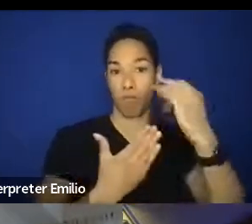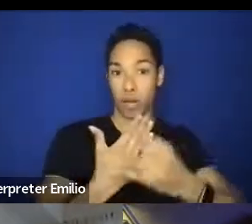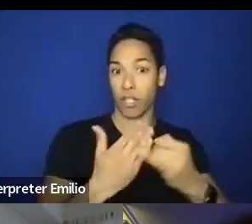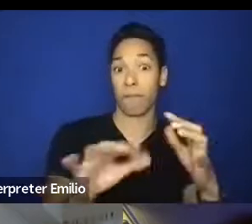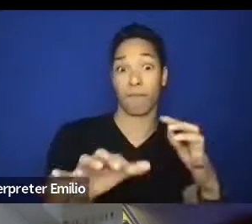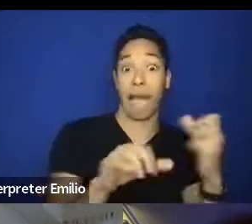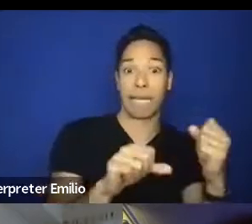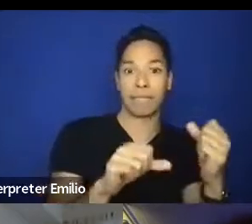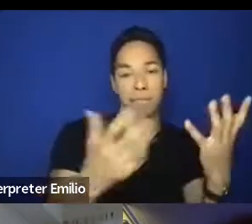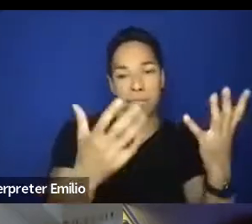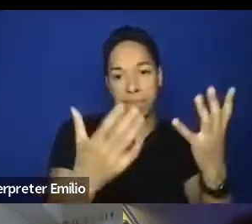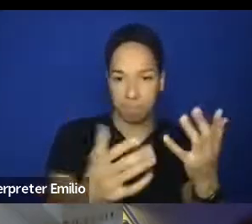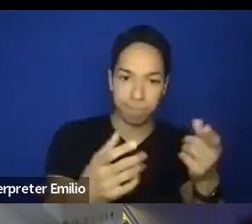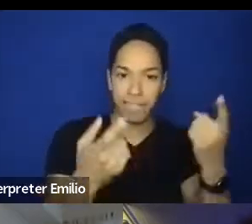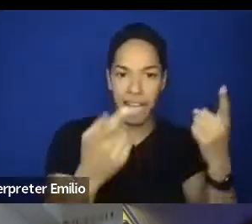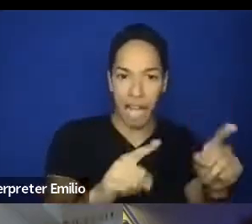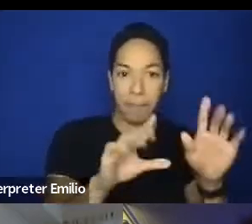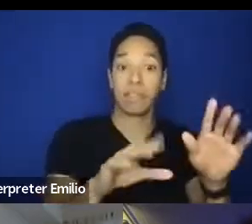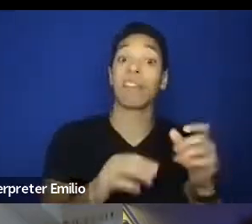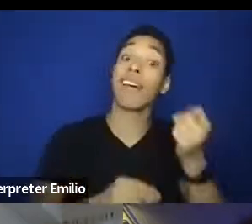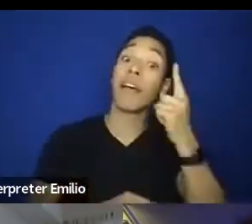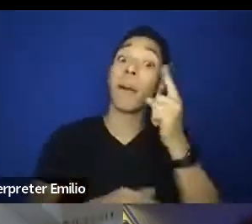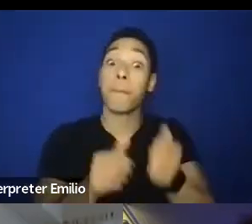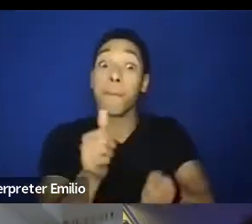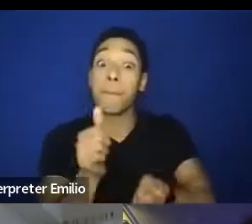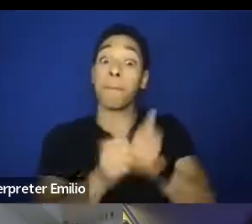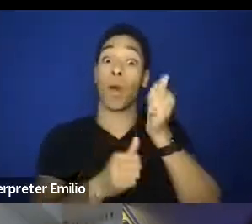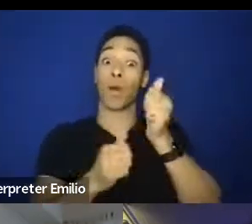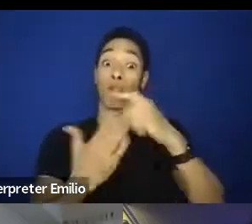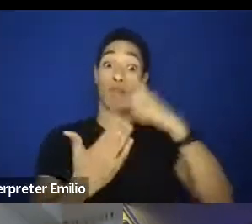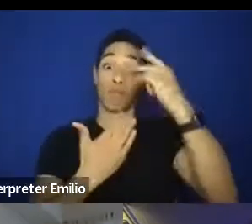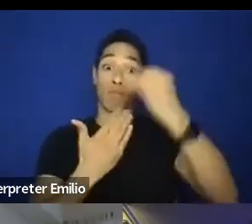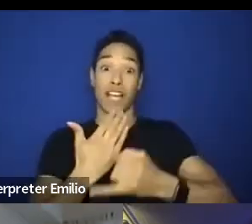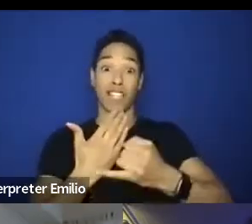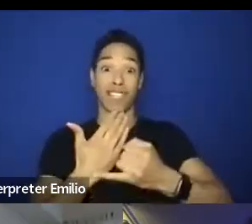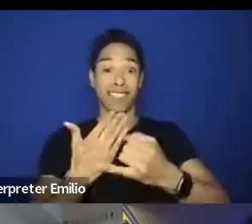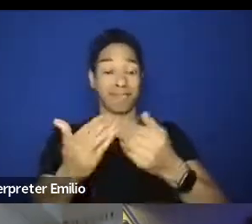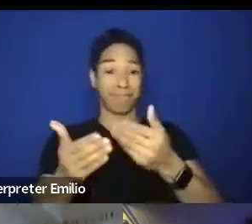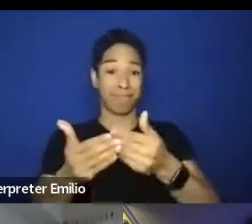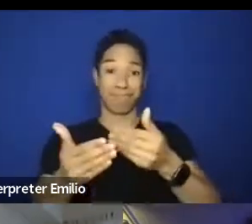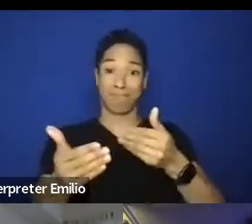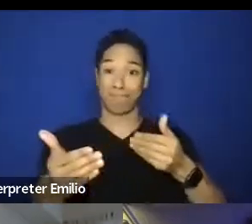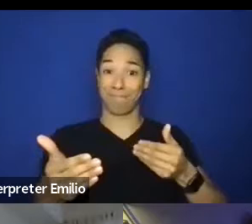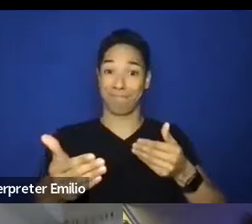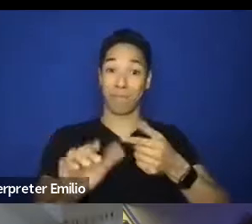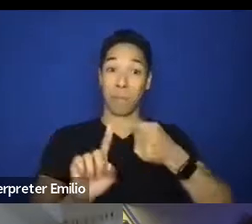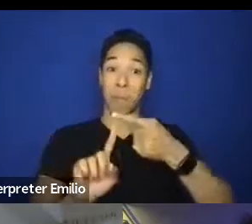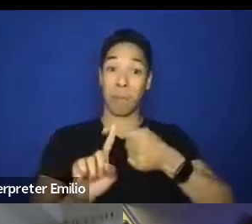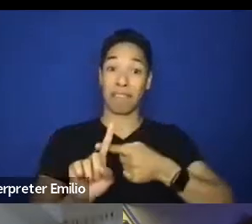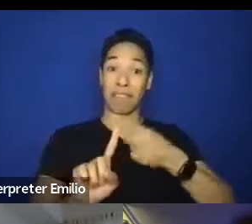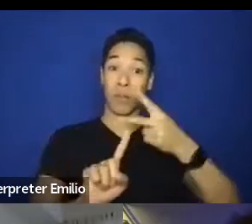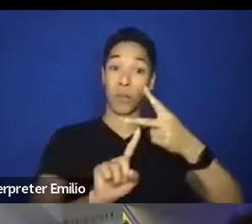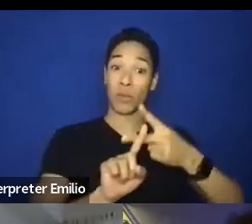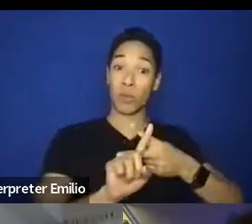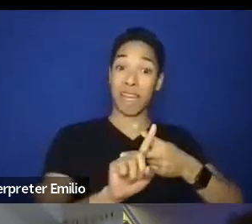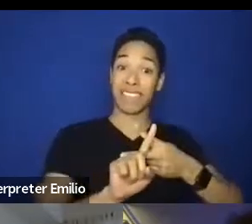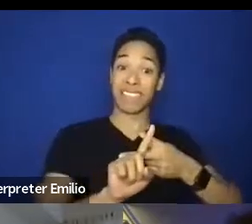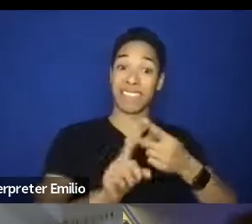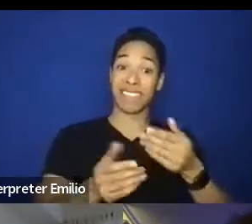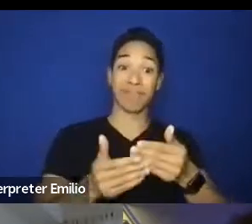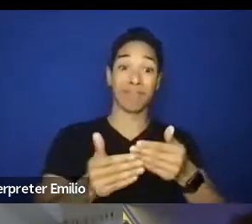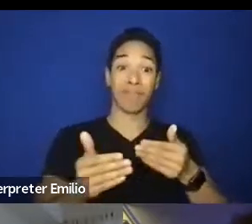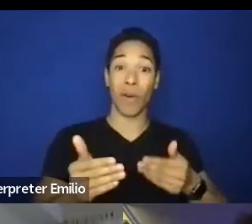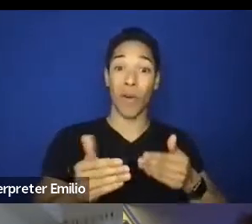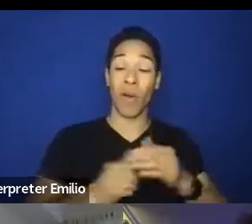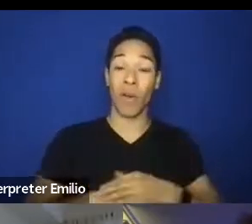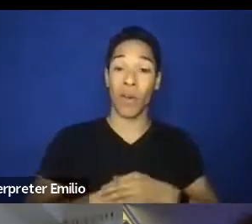most projects come in with at least a month in advance. And I usually